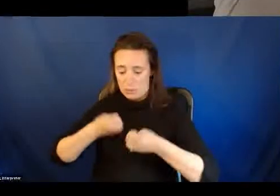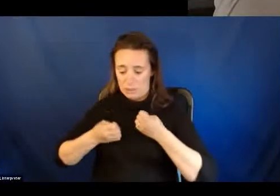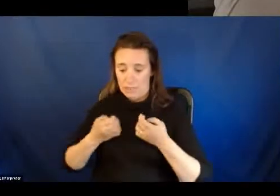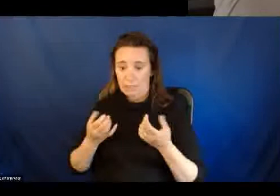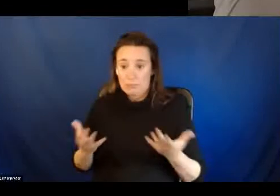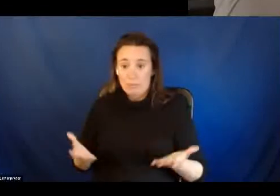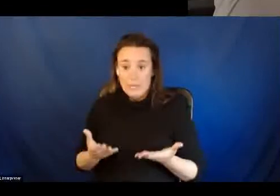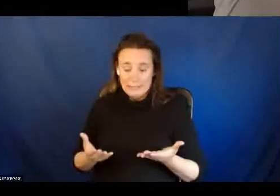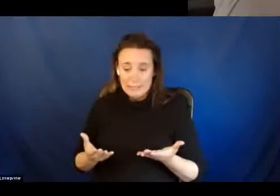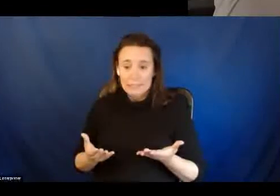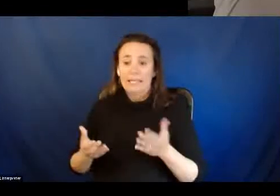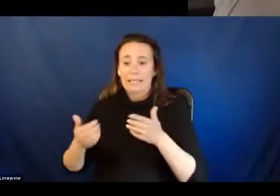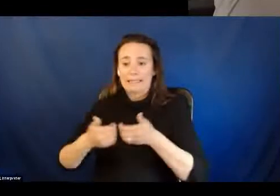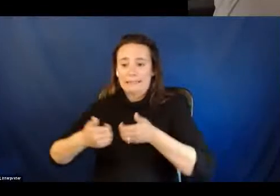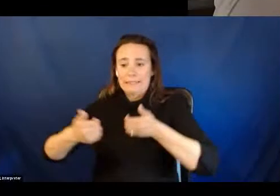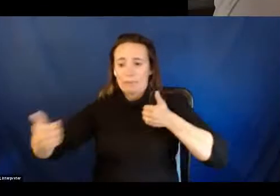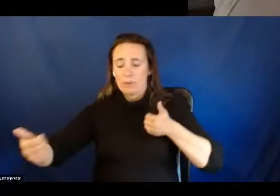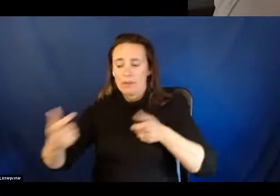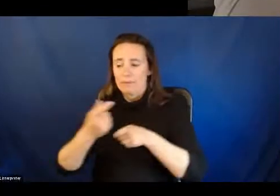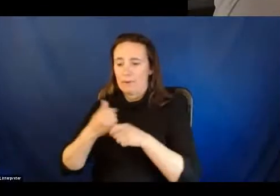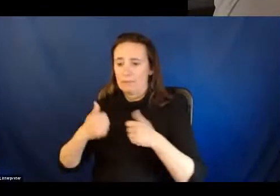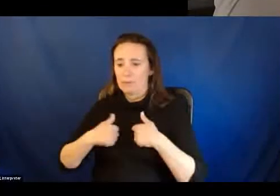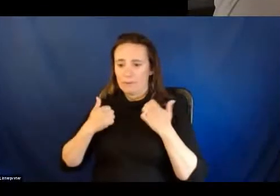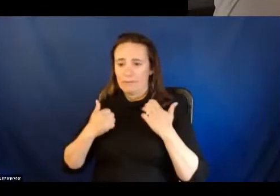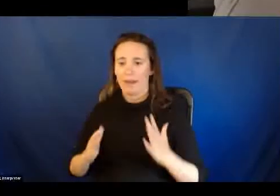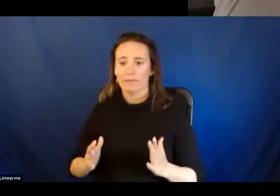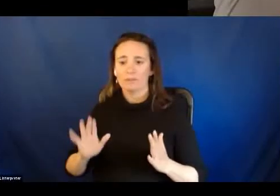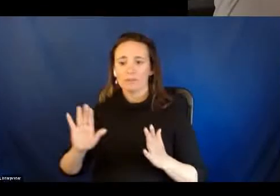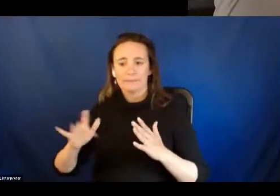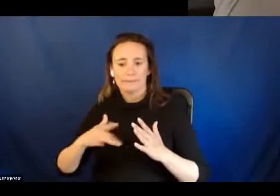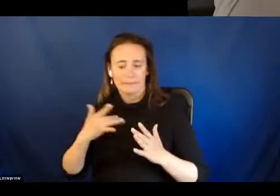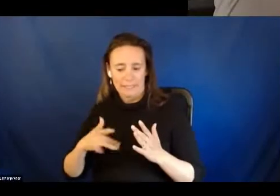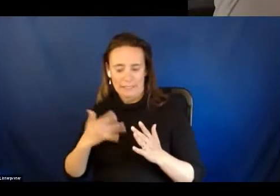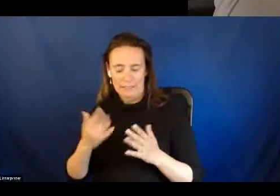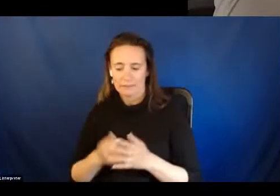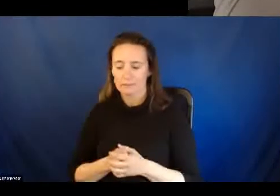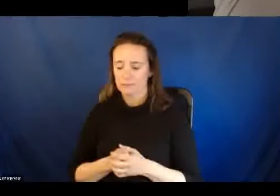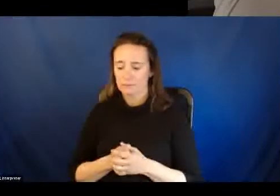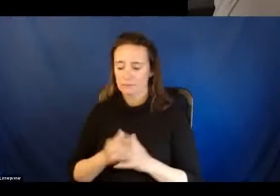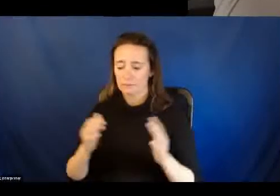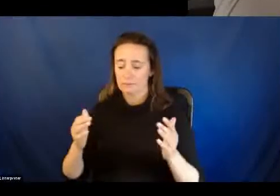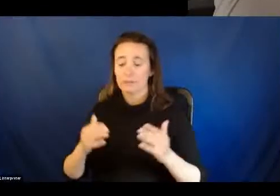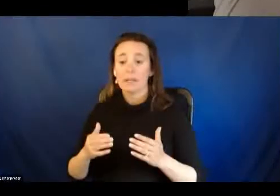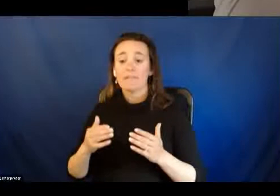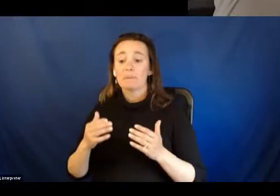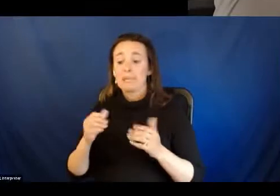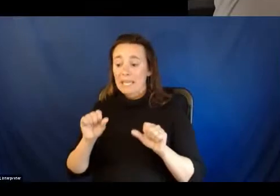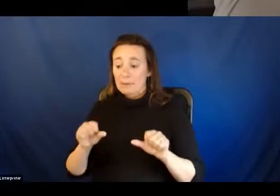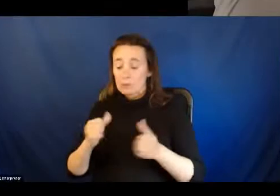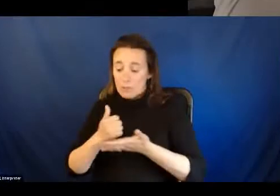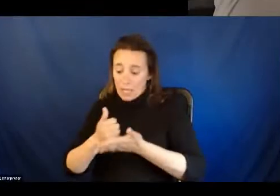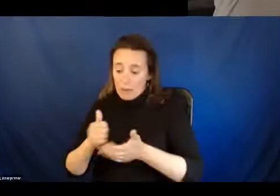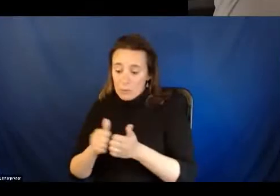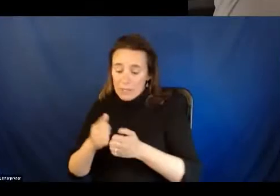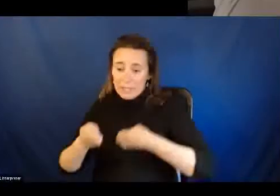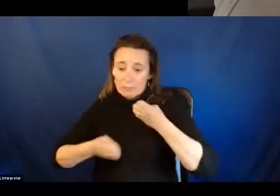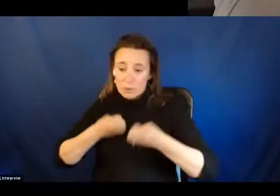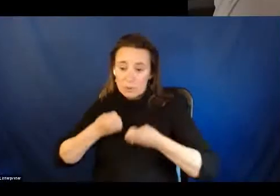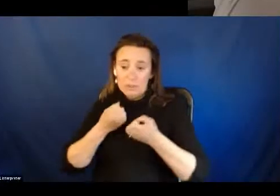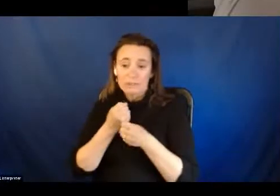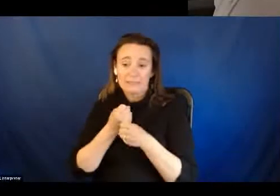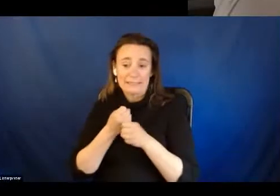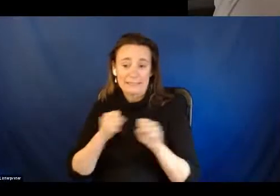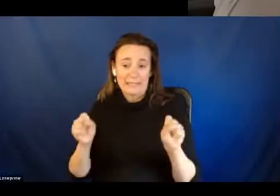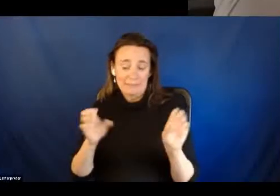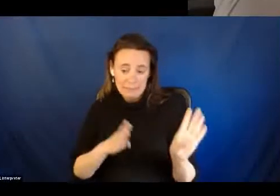feelings. Advocates also have to be able to help survivors with emotional safety planning, and we'll really delve into that a